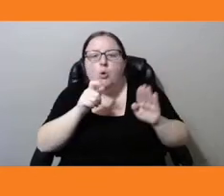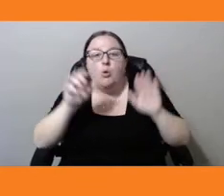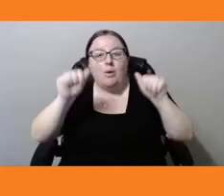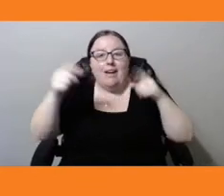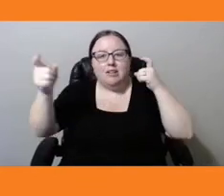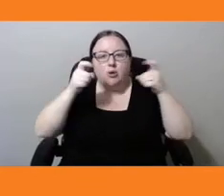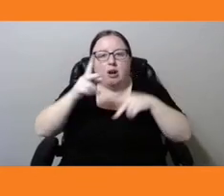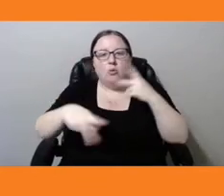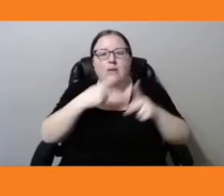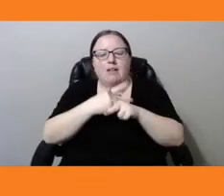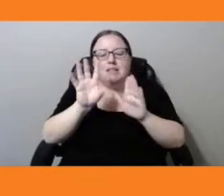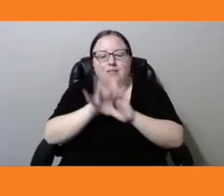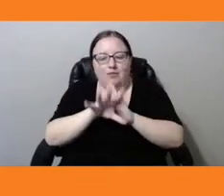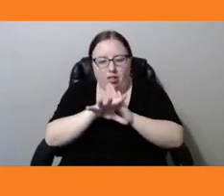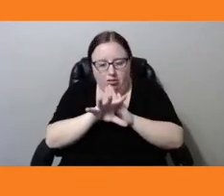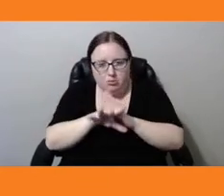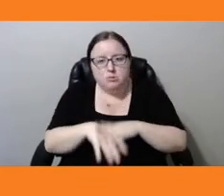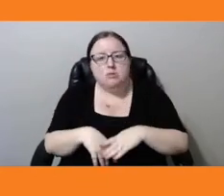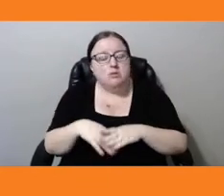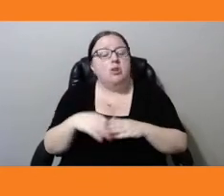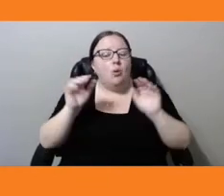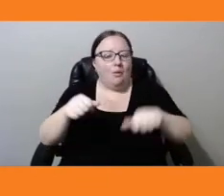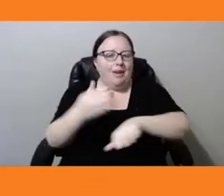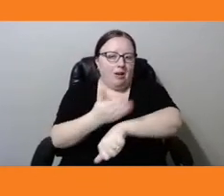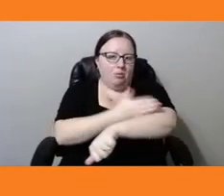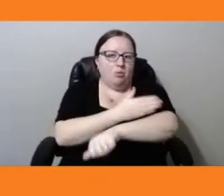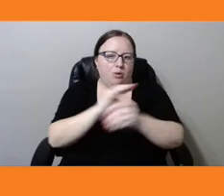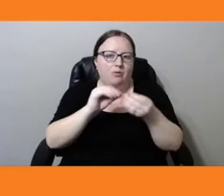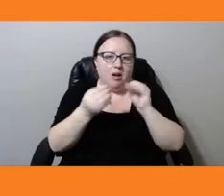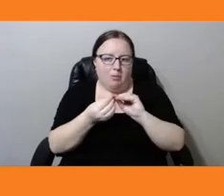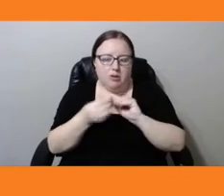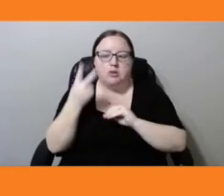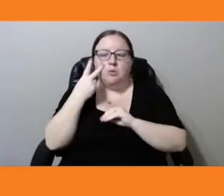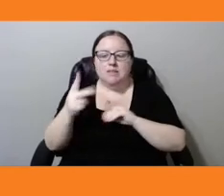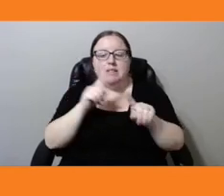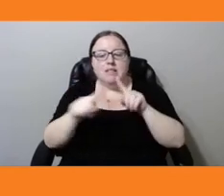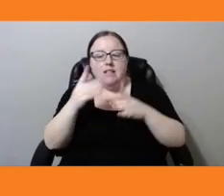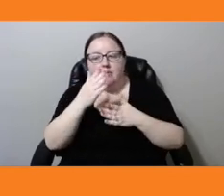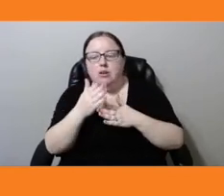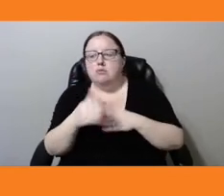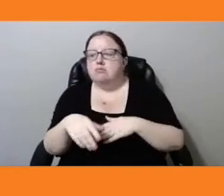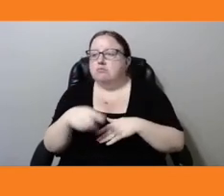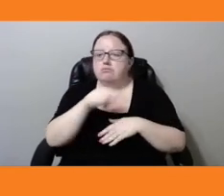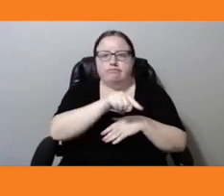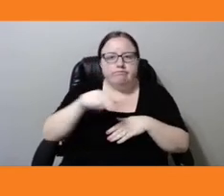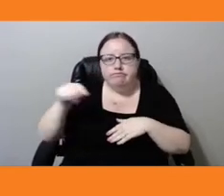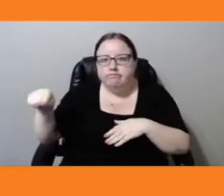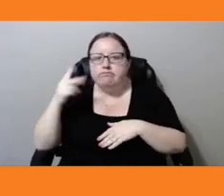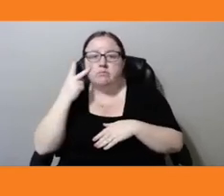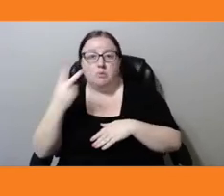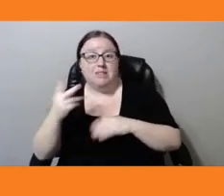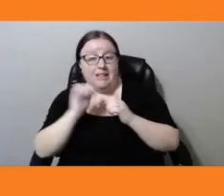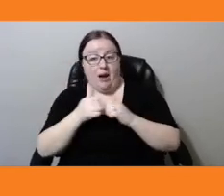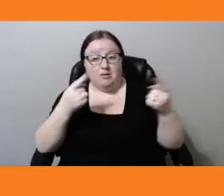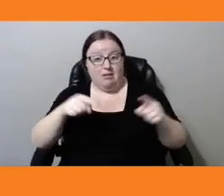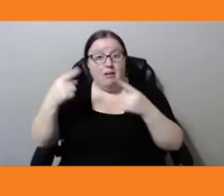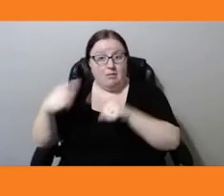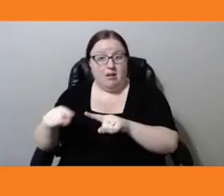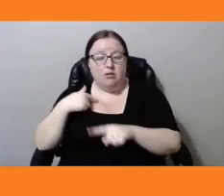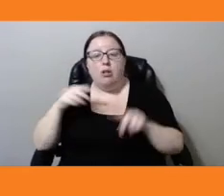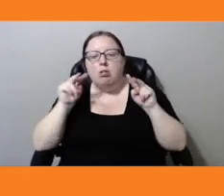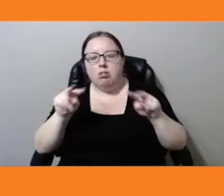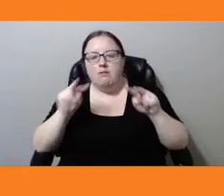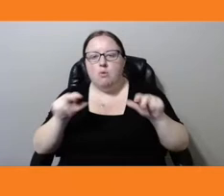what types of films. There are ways to improve these numbers. As we look to different parts of the industry, we see how that's happening. And we look forward